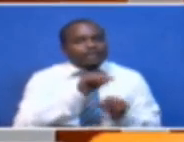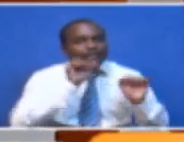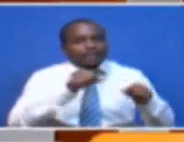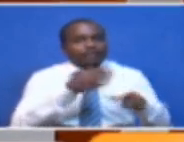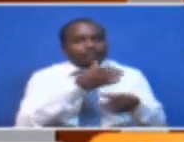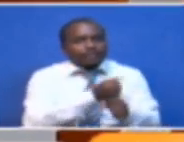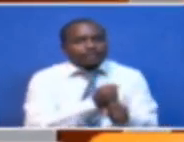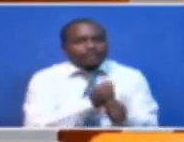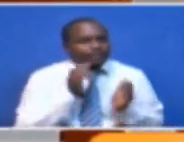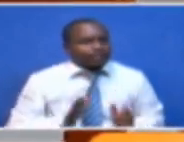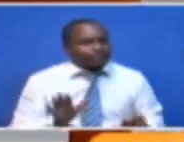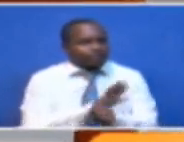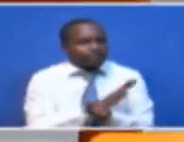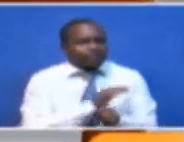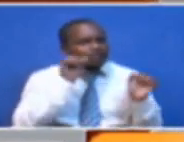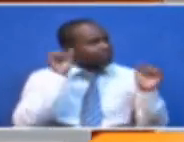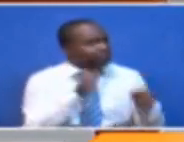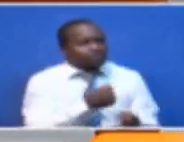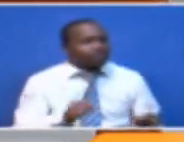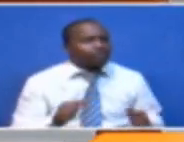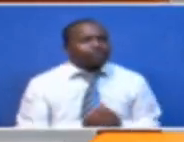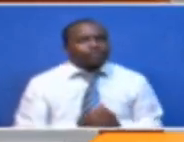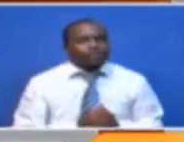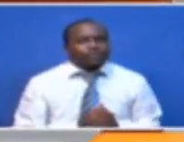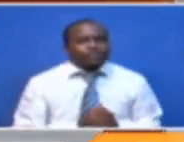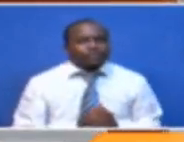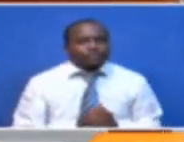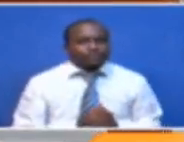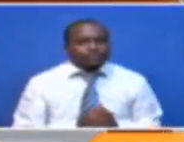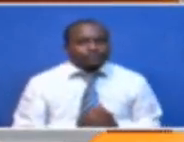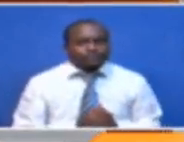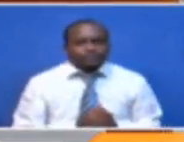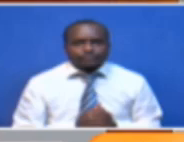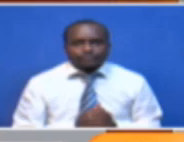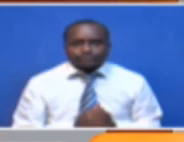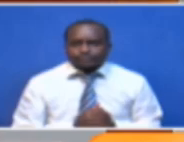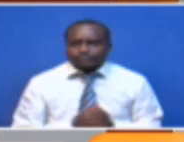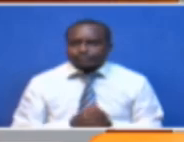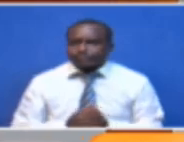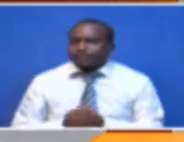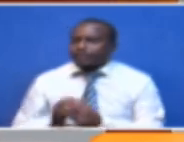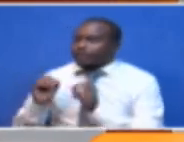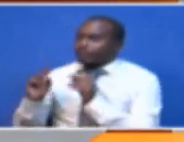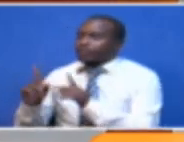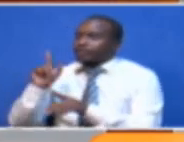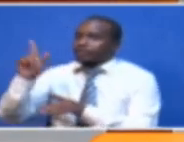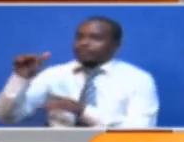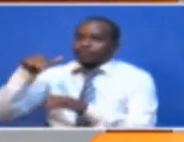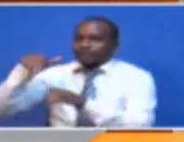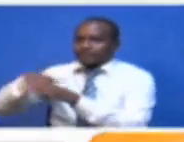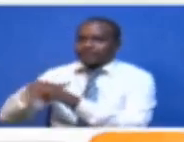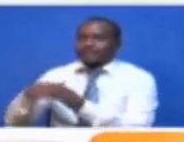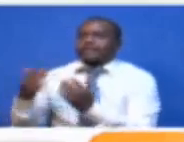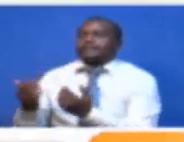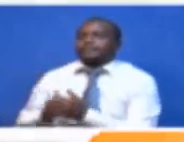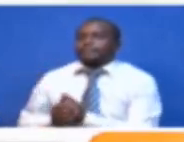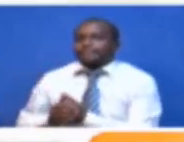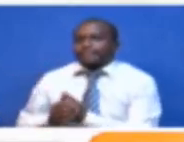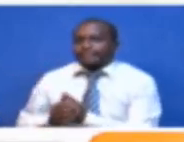somebody fully? Mm-mm. No. No. Okay. You were inside the kitchen, right? So was